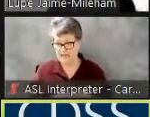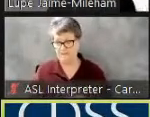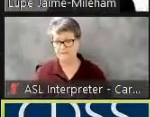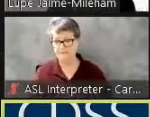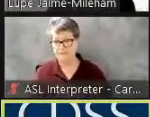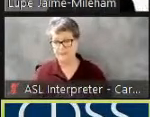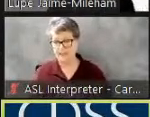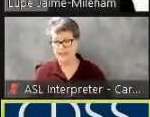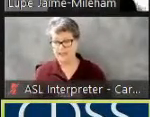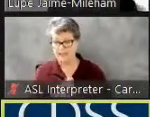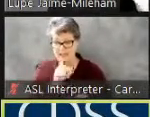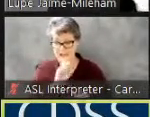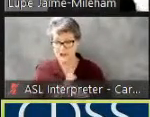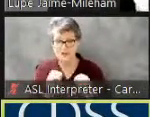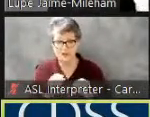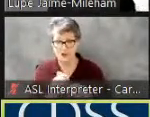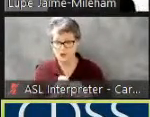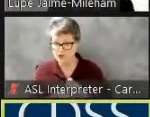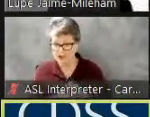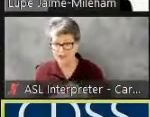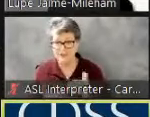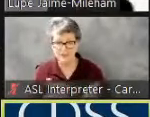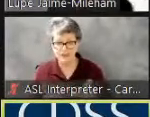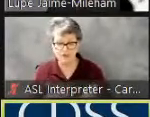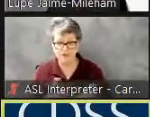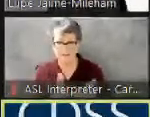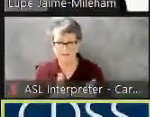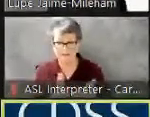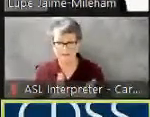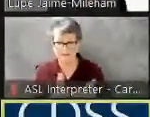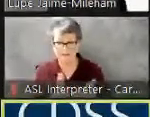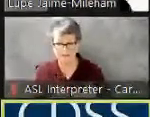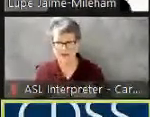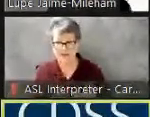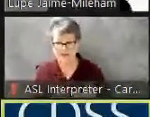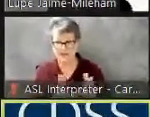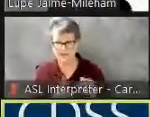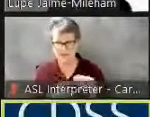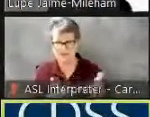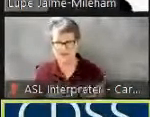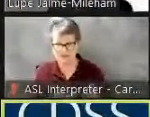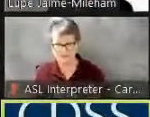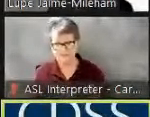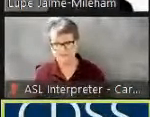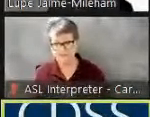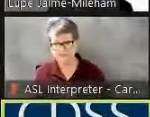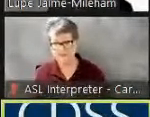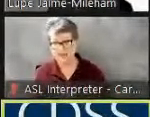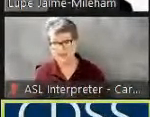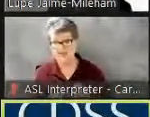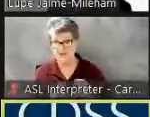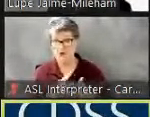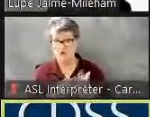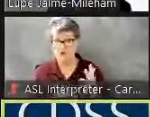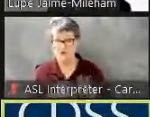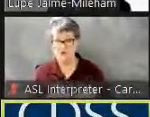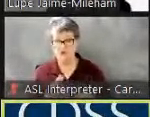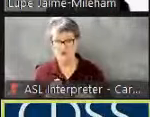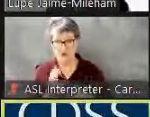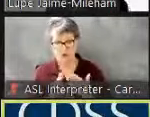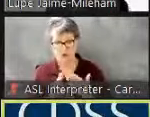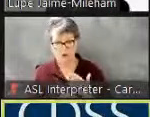It ensures that there's no change in the amount of service that contractors are funded to provide. And then for all of the other childcare